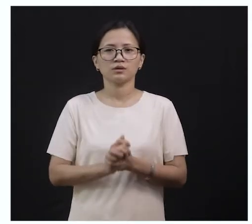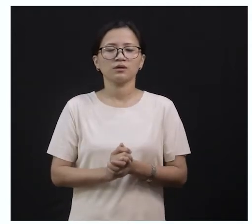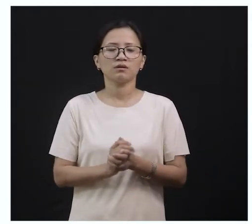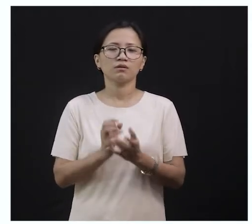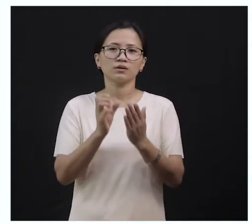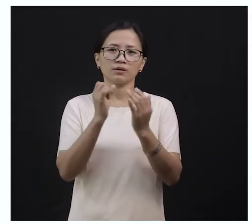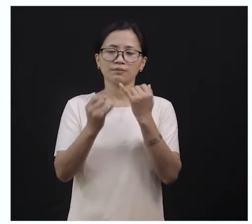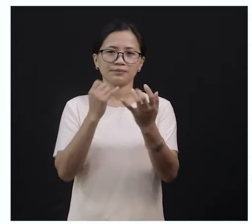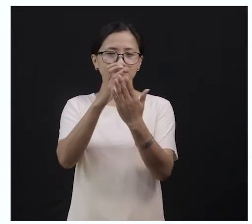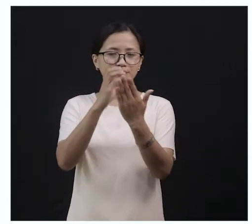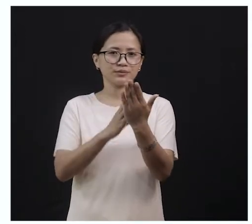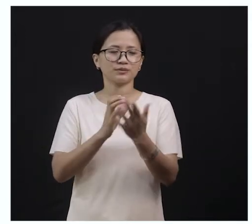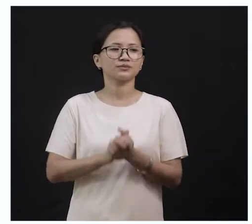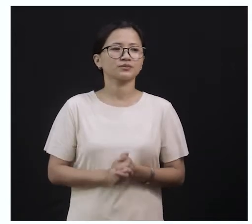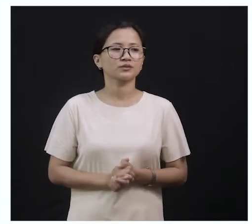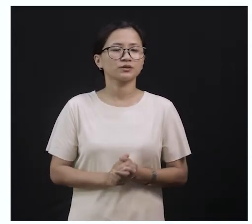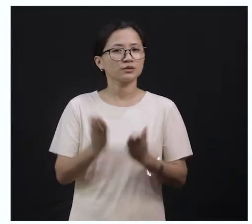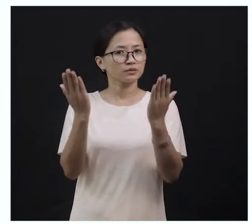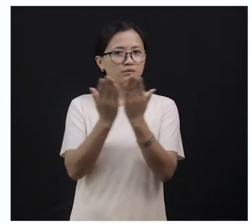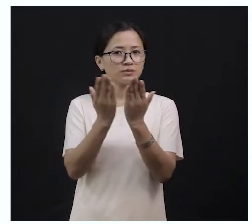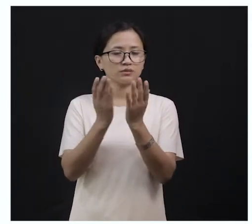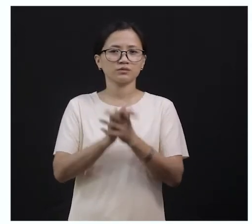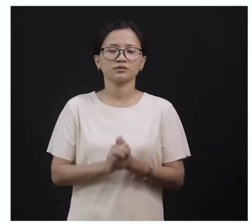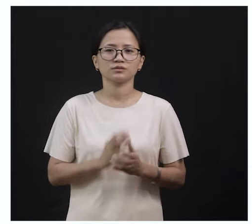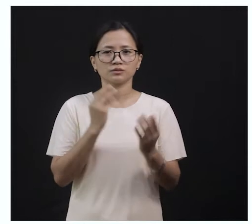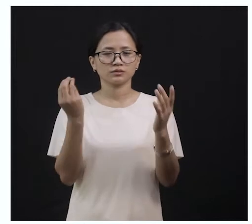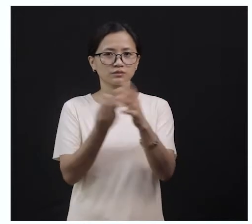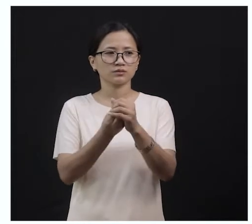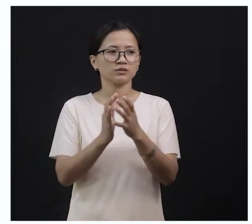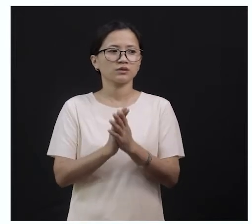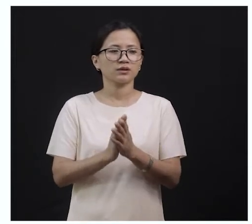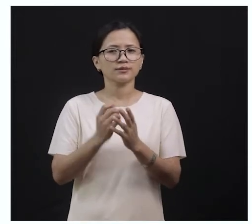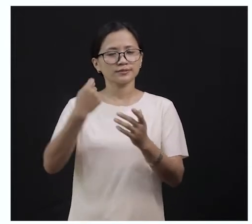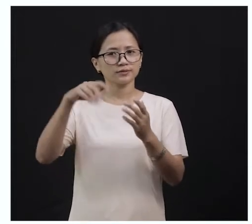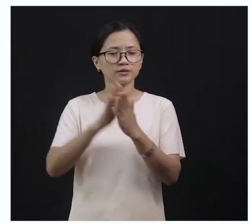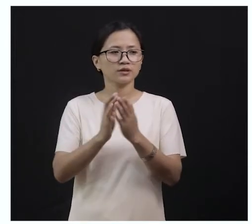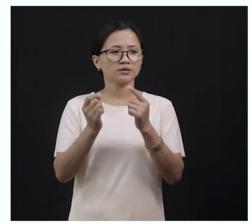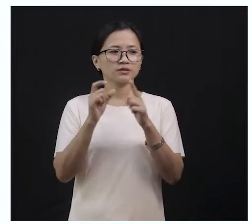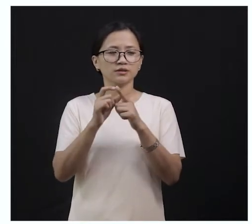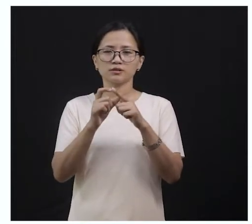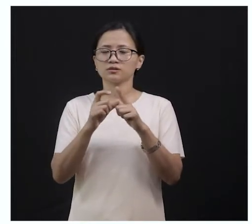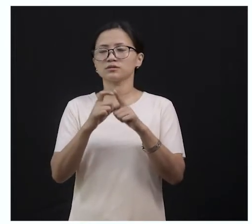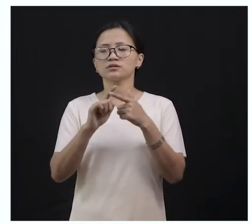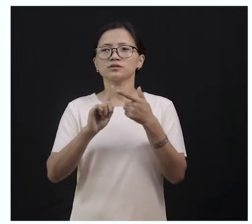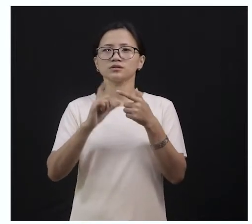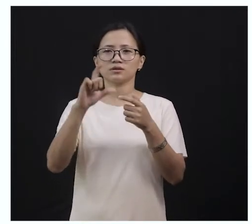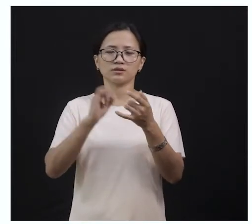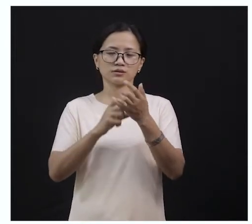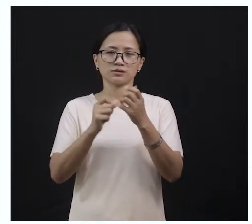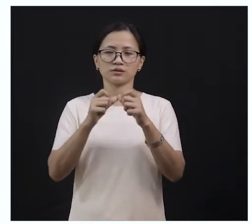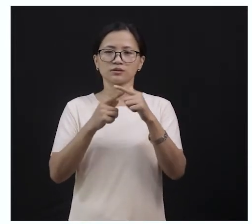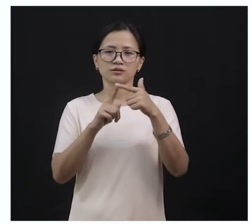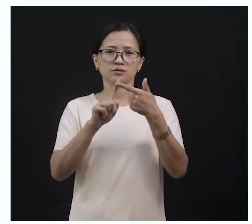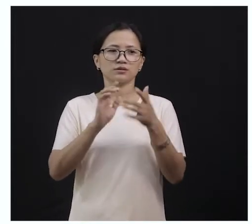summarized the poem in few lines. Shall we all read together? See, the delicate butterfly, as they are beautiful